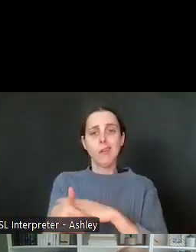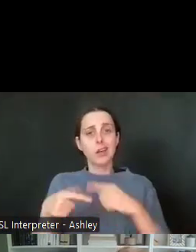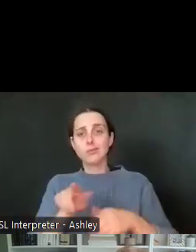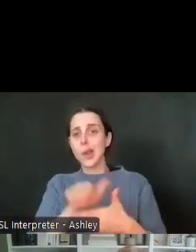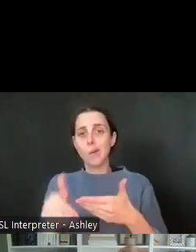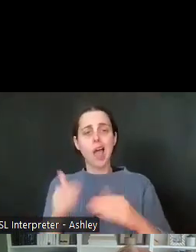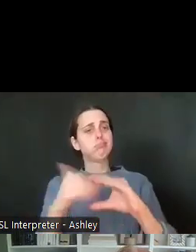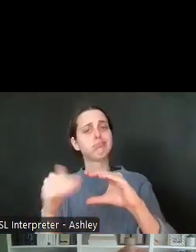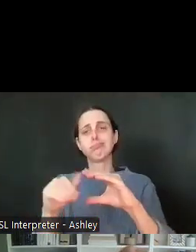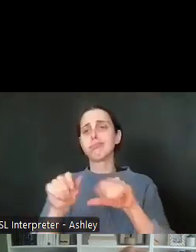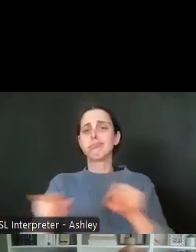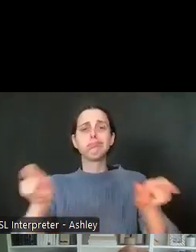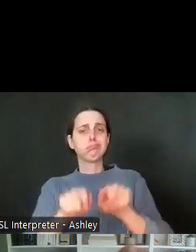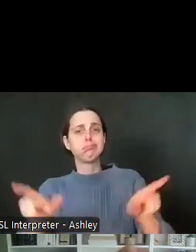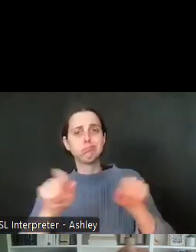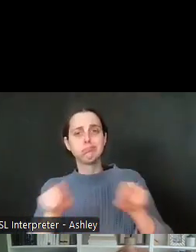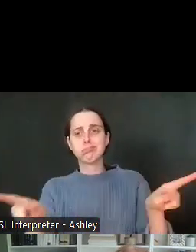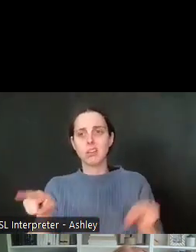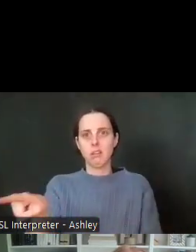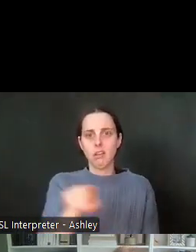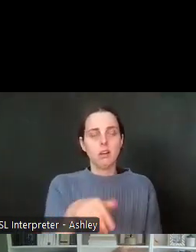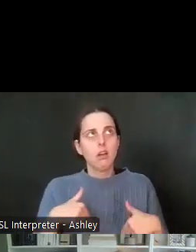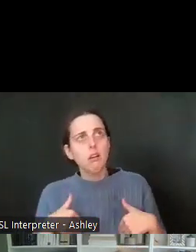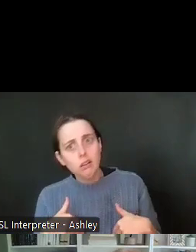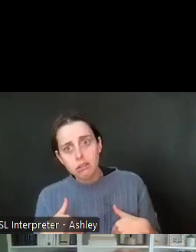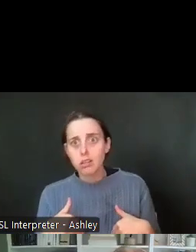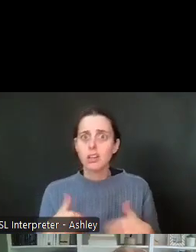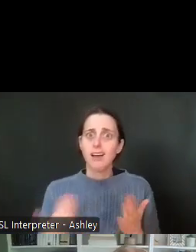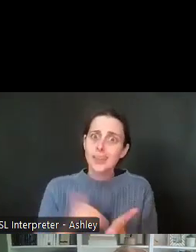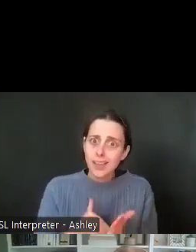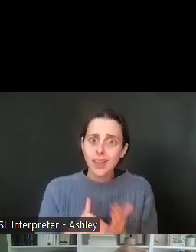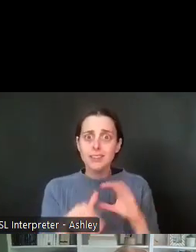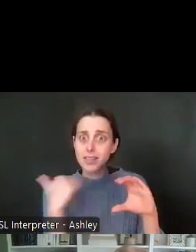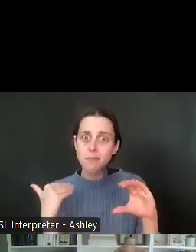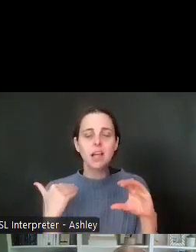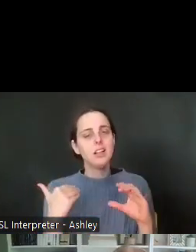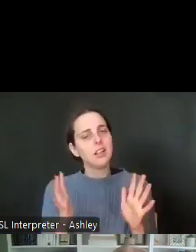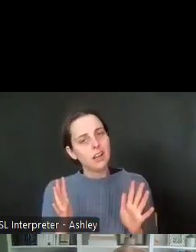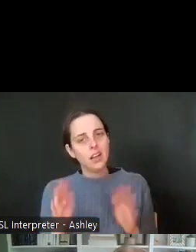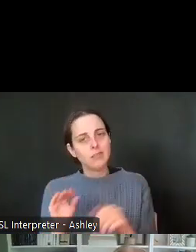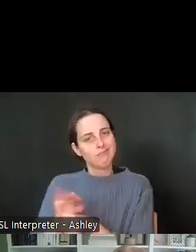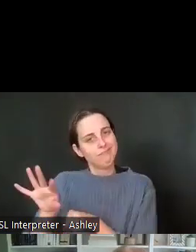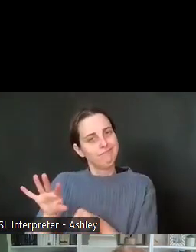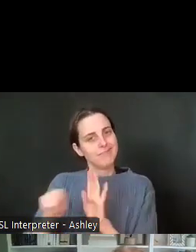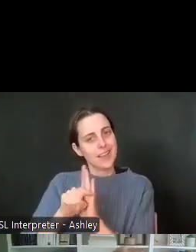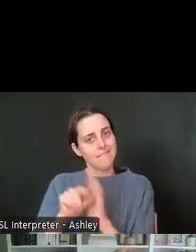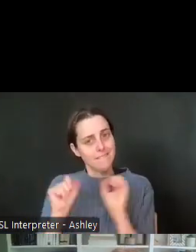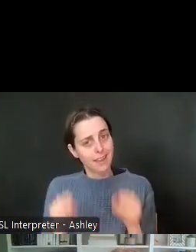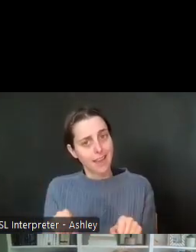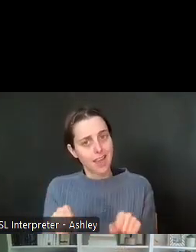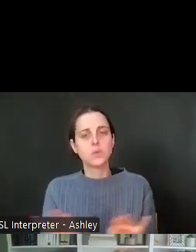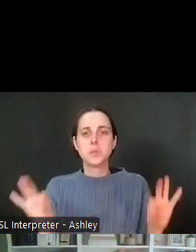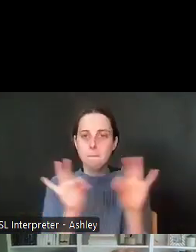there's never been a conversation around expectations, you may very well be getting in their way of work-life harmony. So we've got